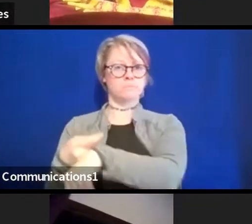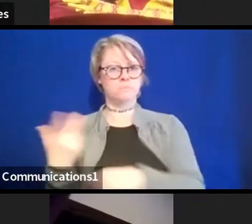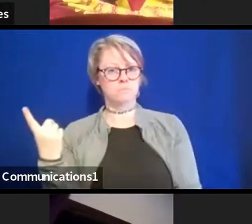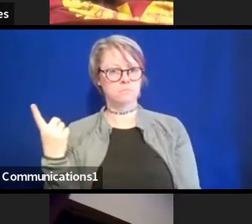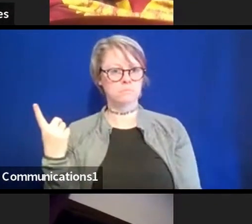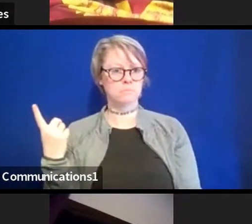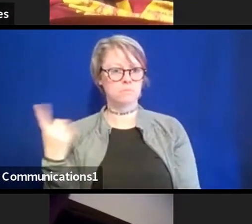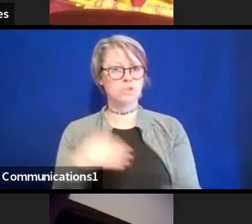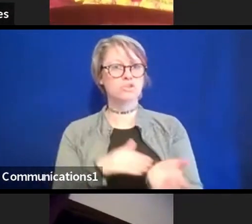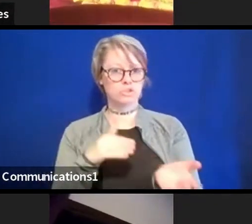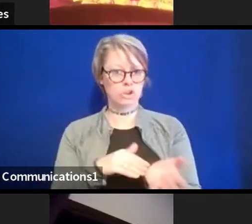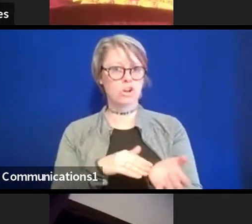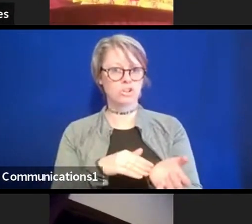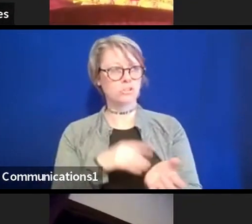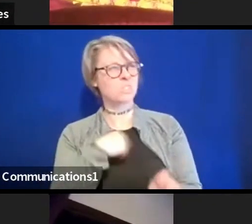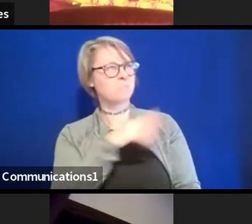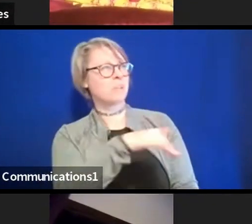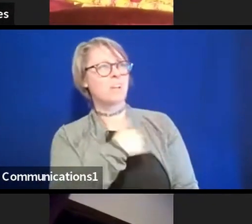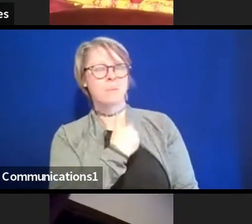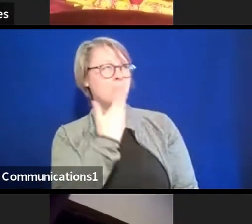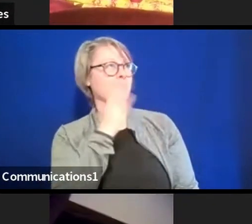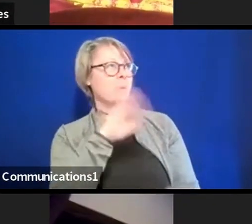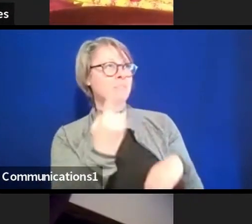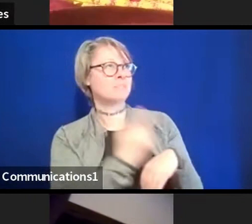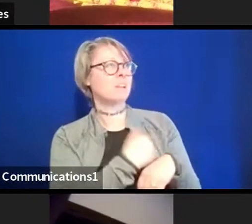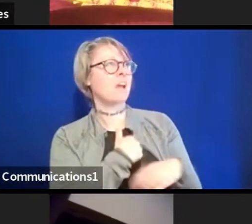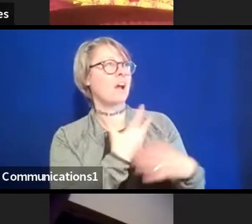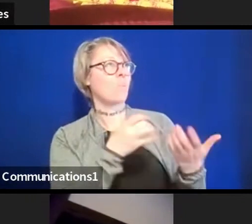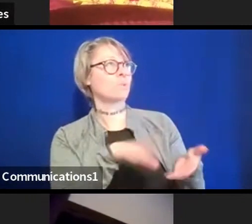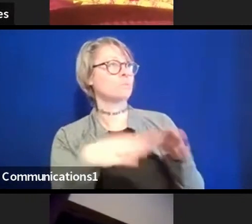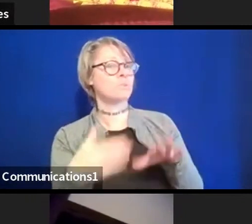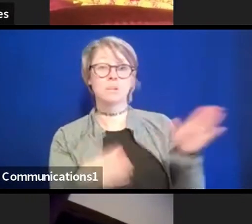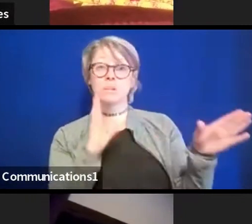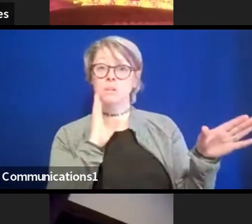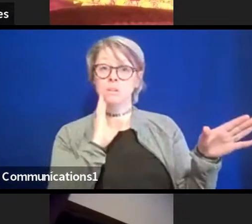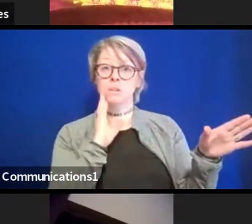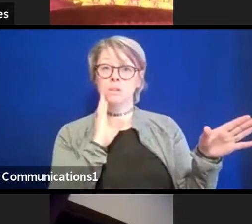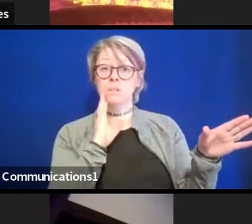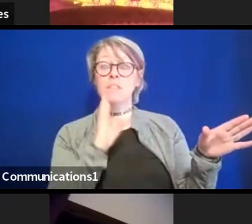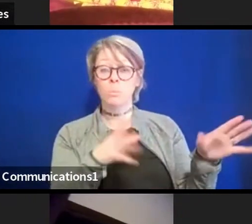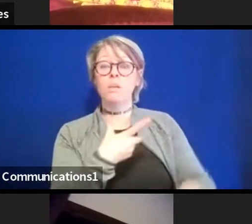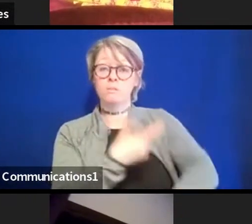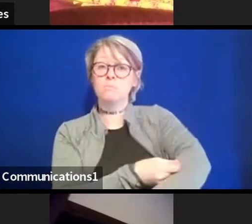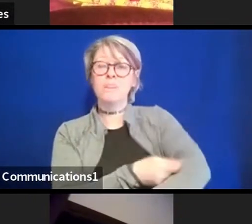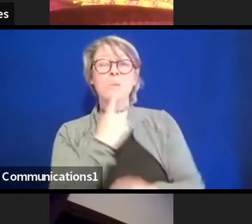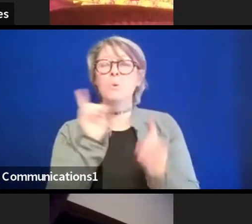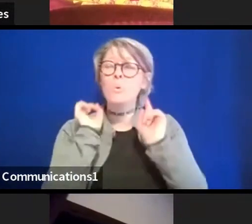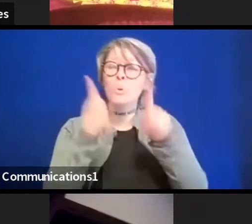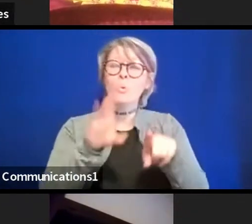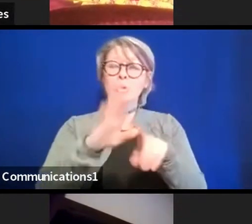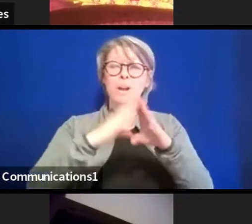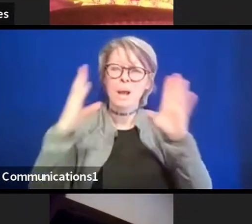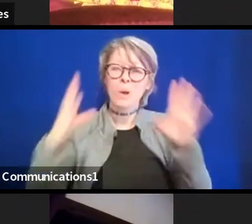doctor, I want to die, they'll do that. They'll even come to your home and make a house